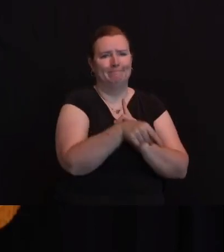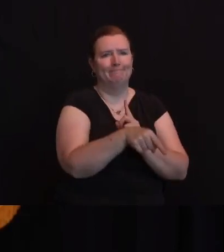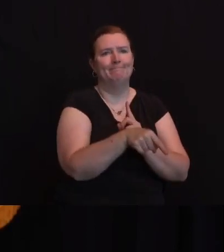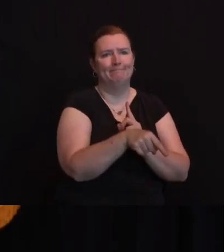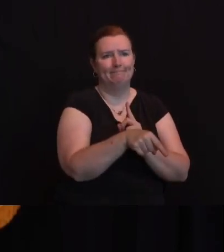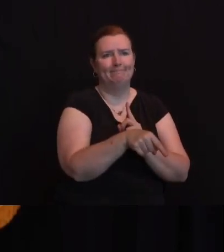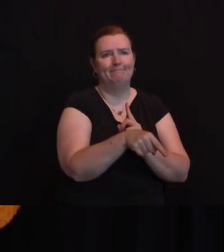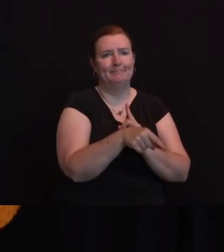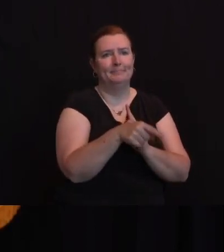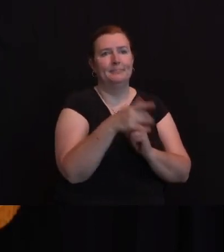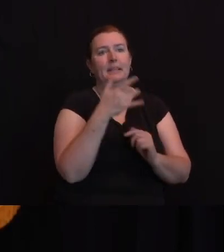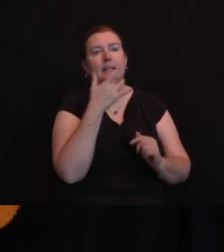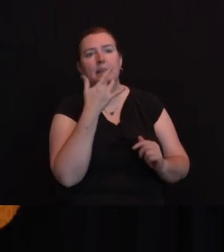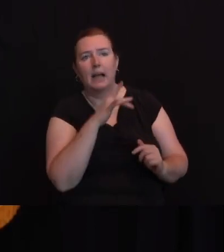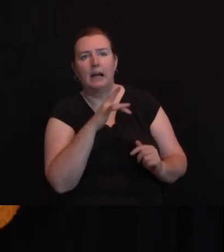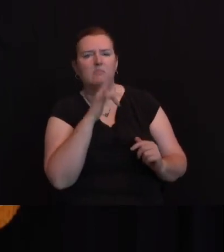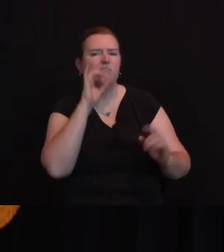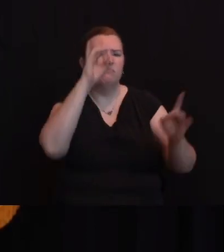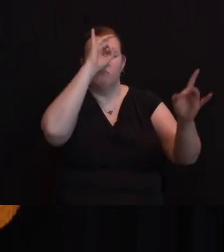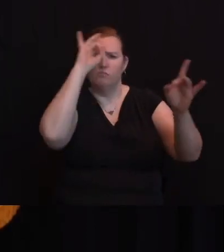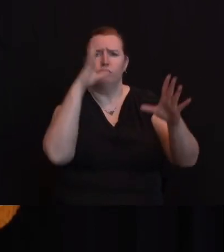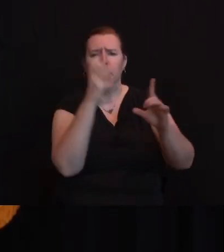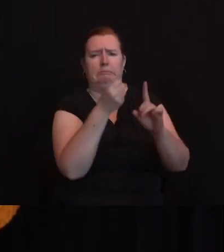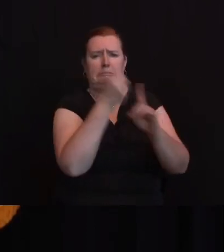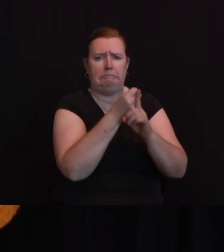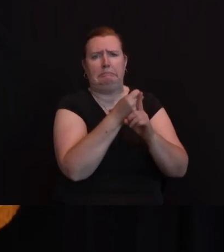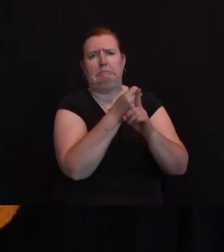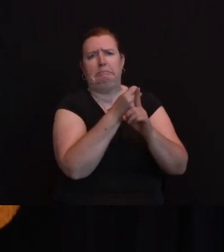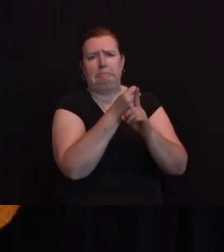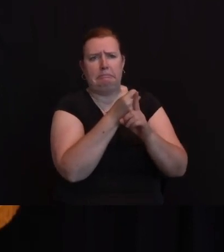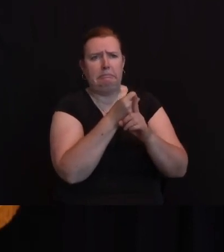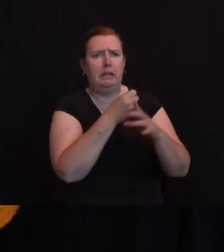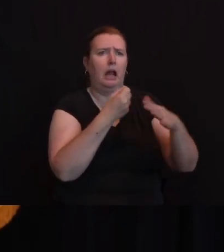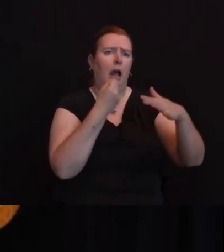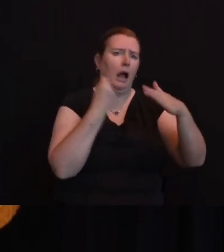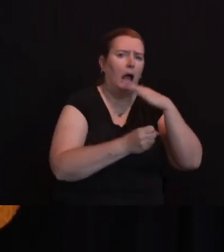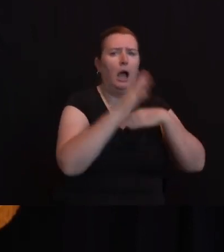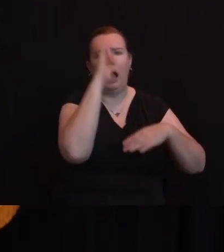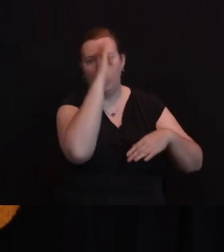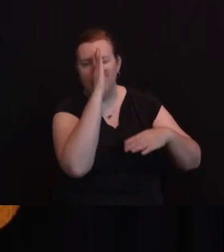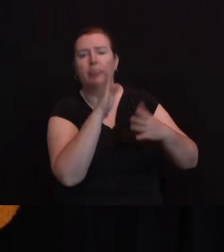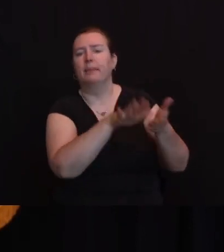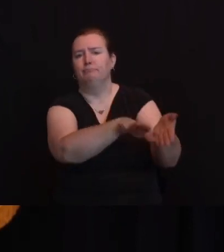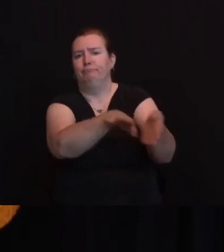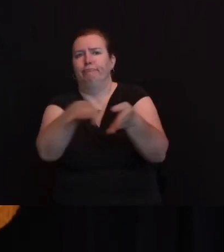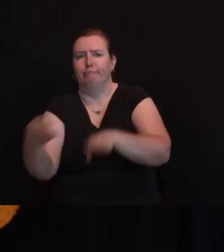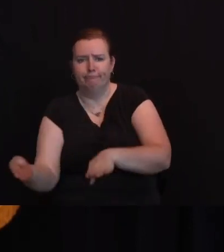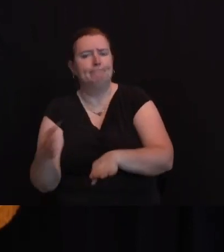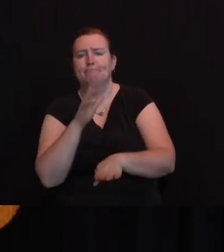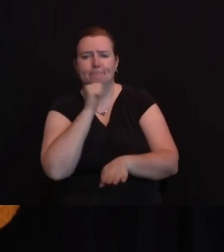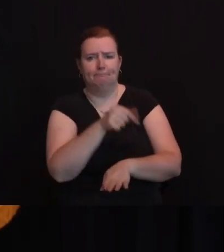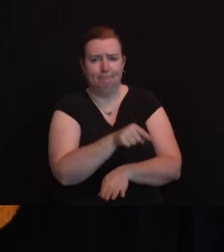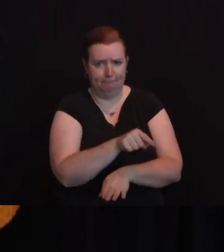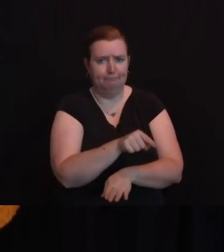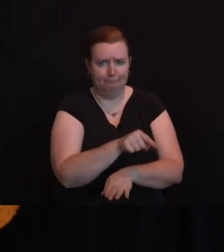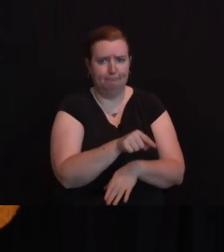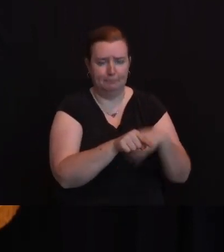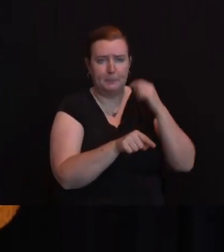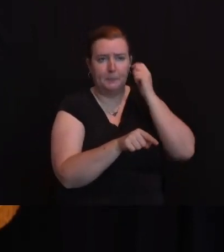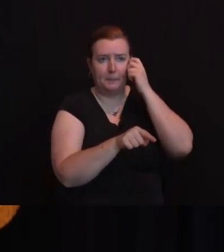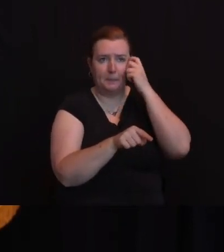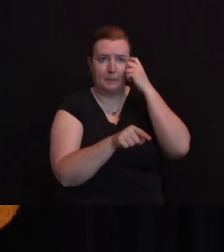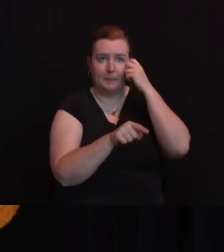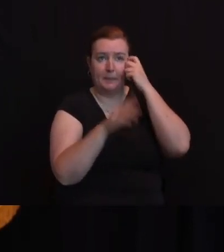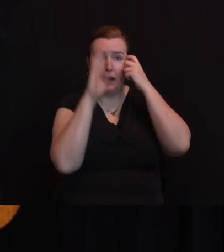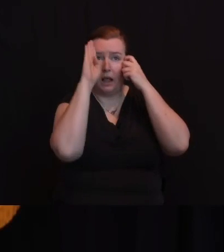to get as ill or end up being hospitalized or, of course, dying. The other thing is, though, that hospitalizations and deaths